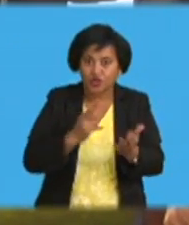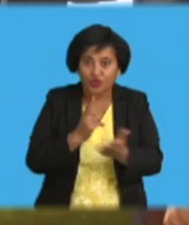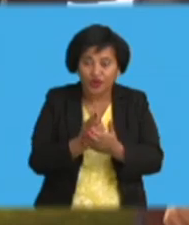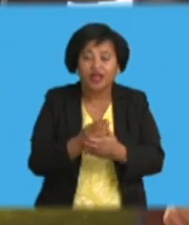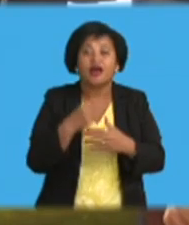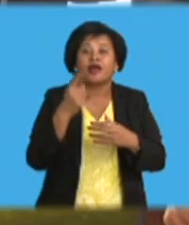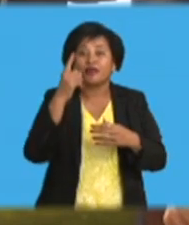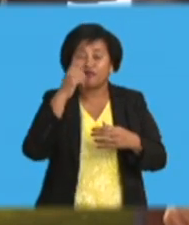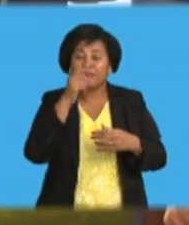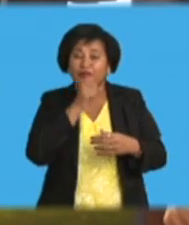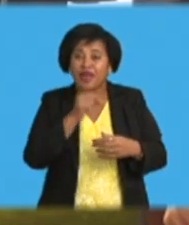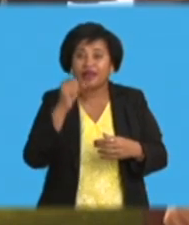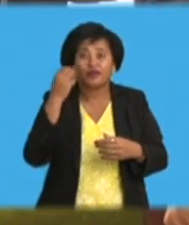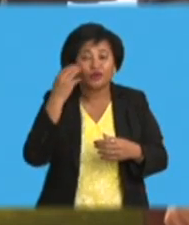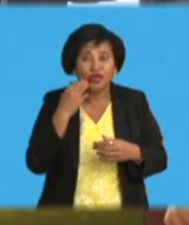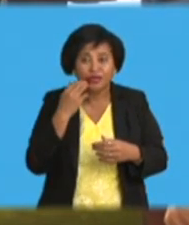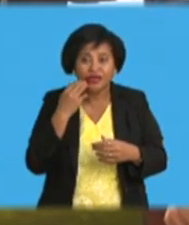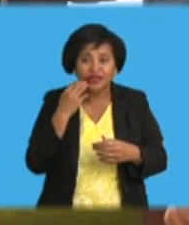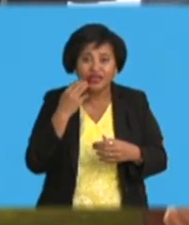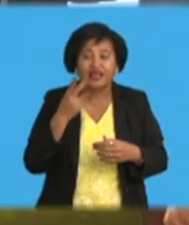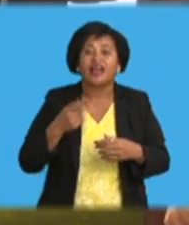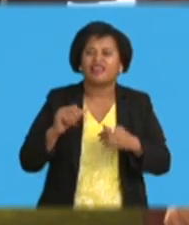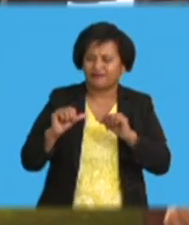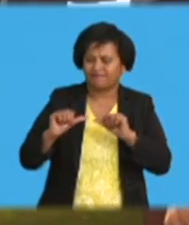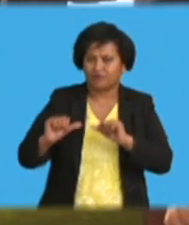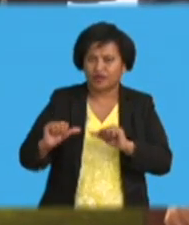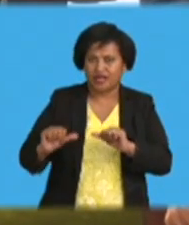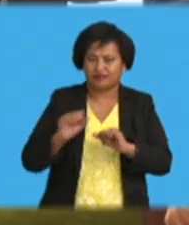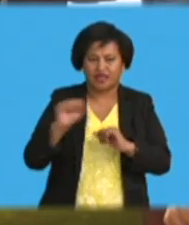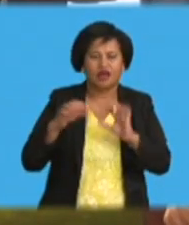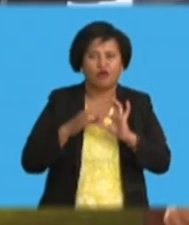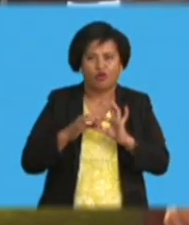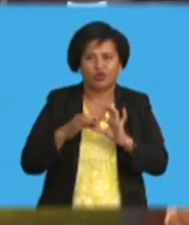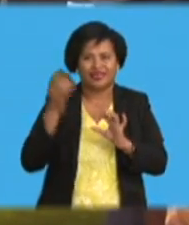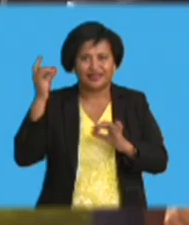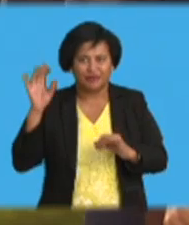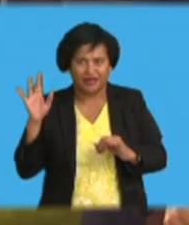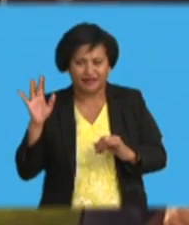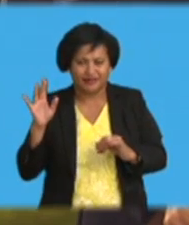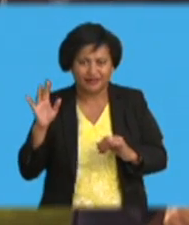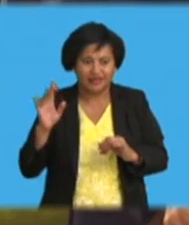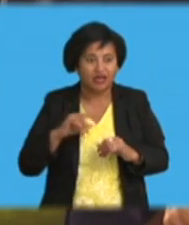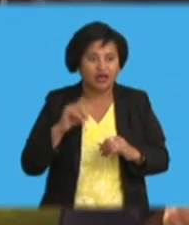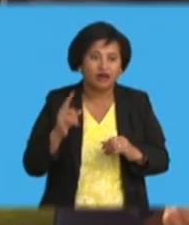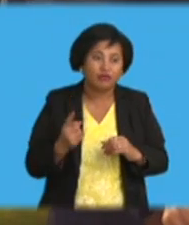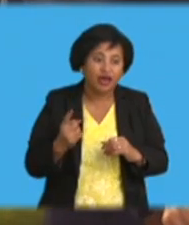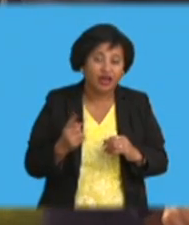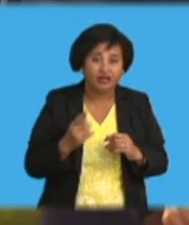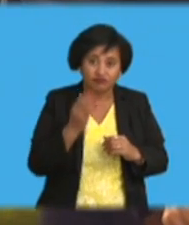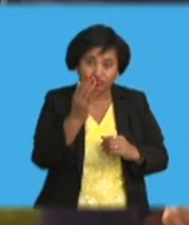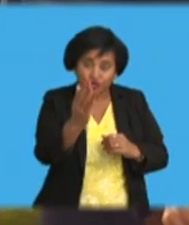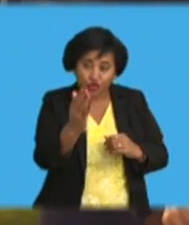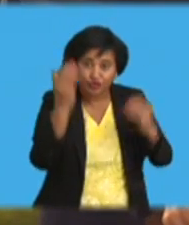our institutions are all fierce defenders of their own independence. But unfortunately, Madam Speaker, even you have been the